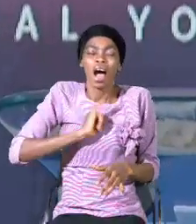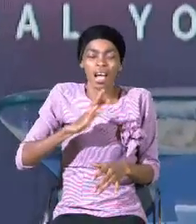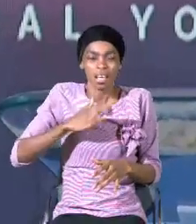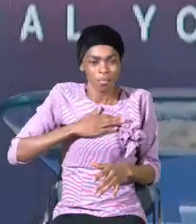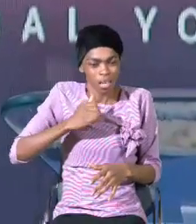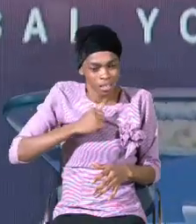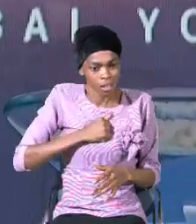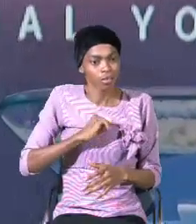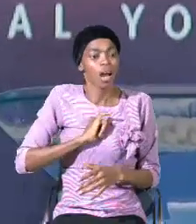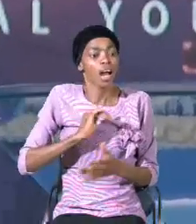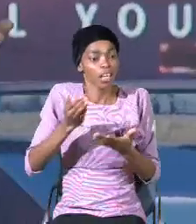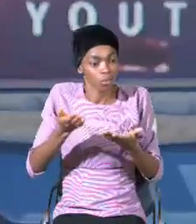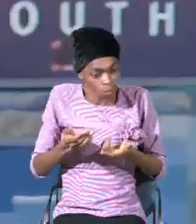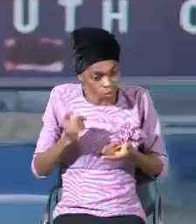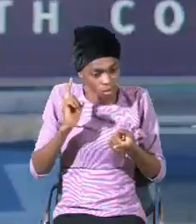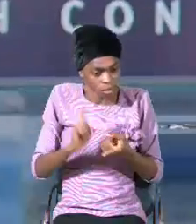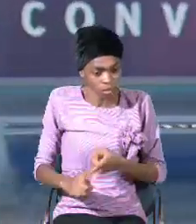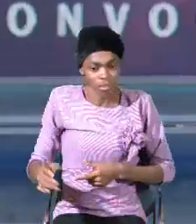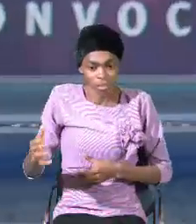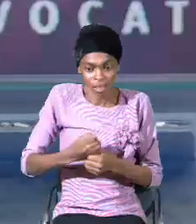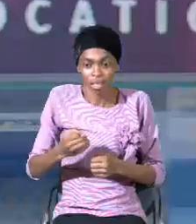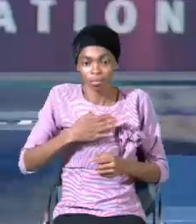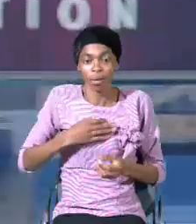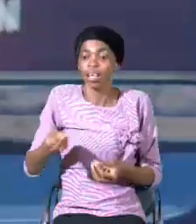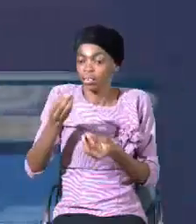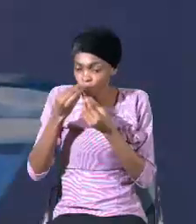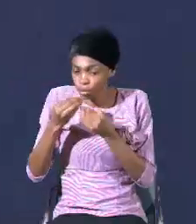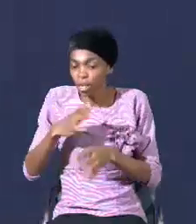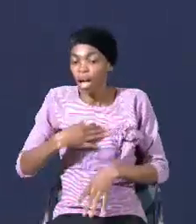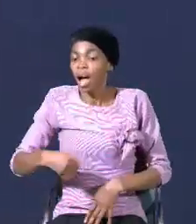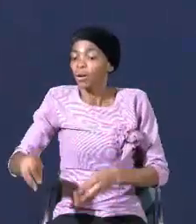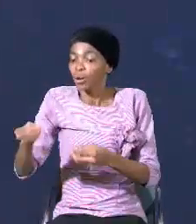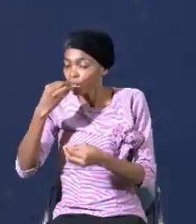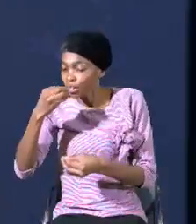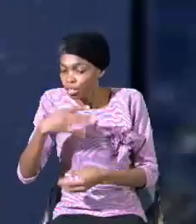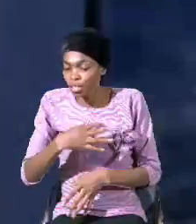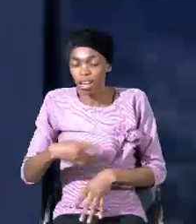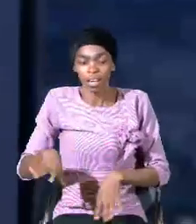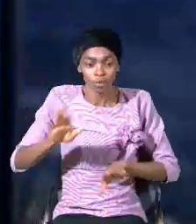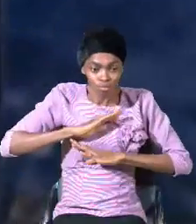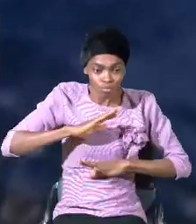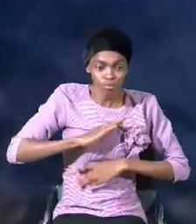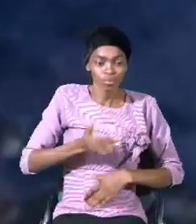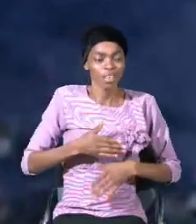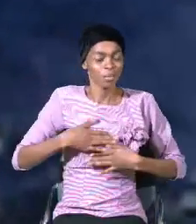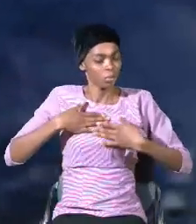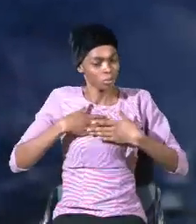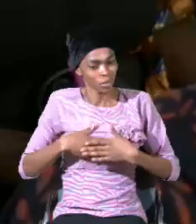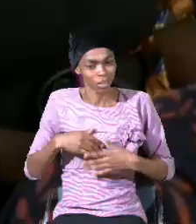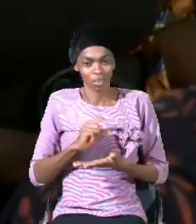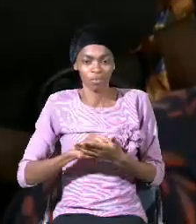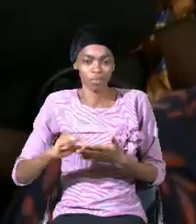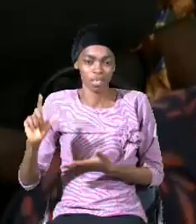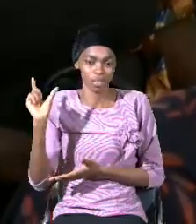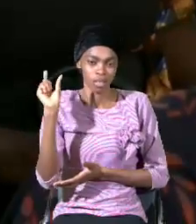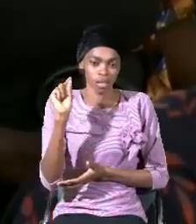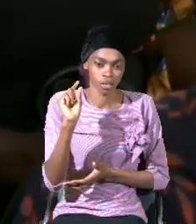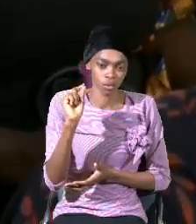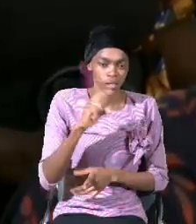to take my ease and eat and drink and be merry. Now look at verse 20. In verse 20 it says, but